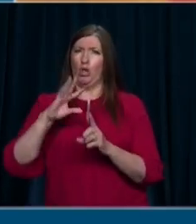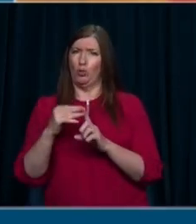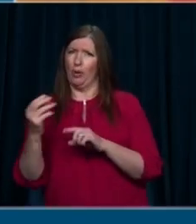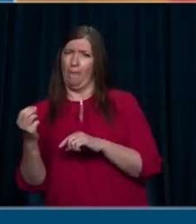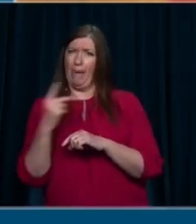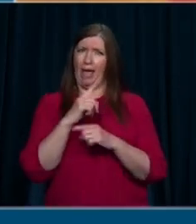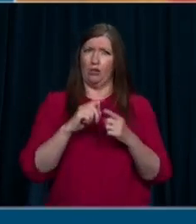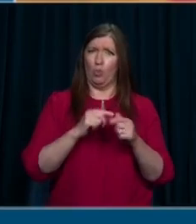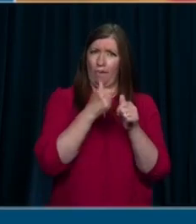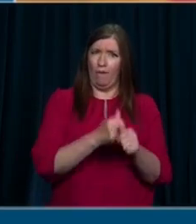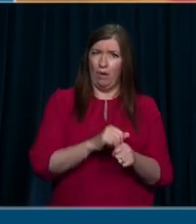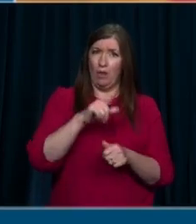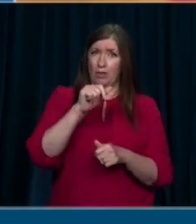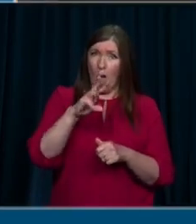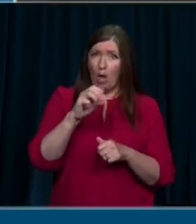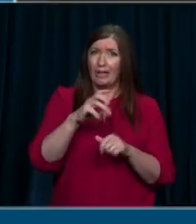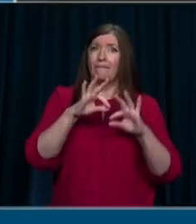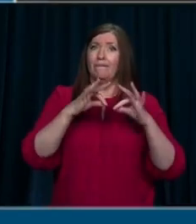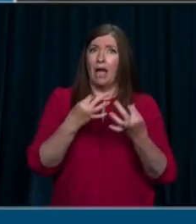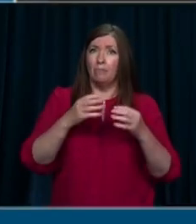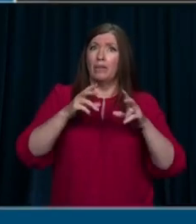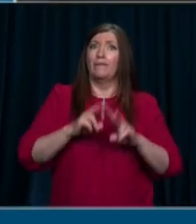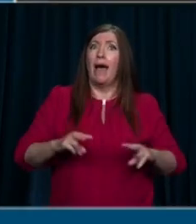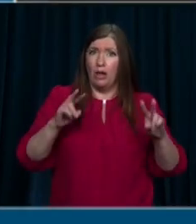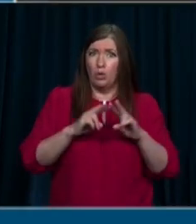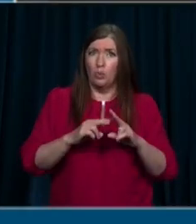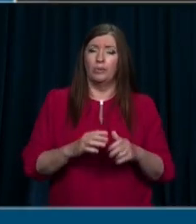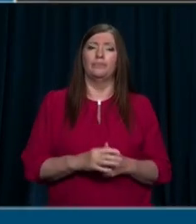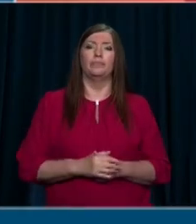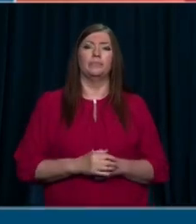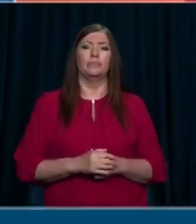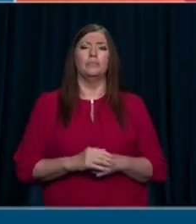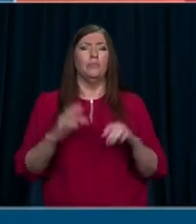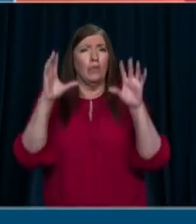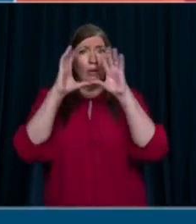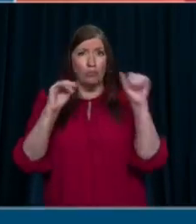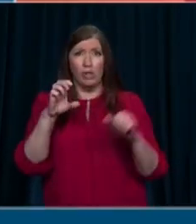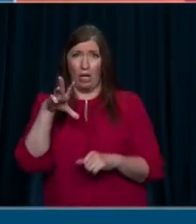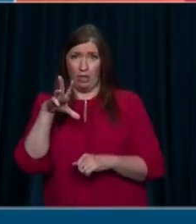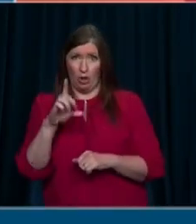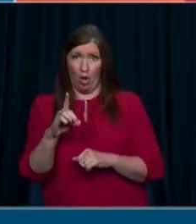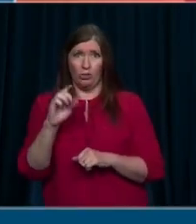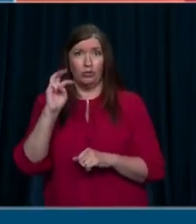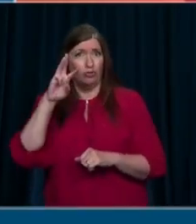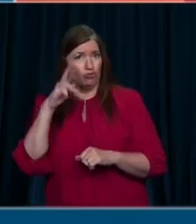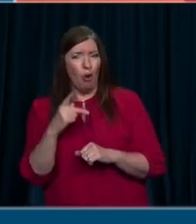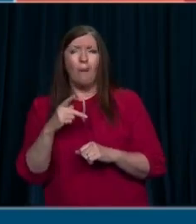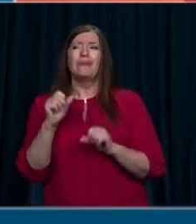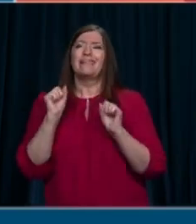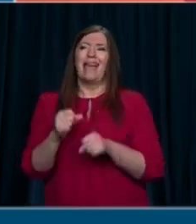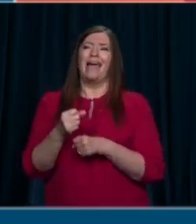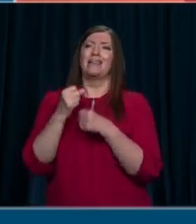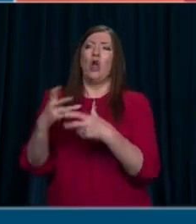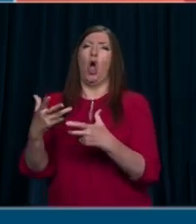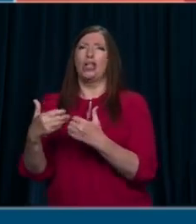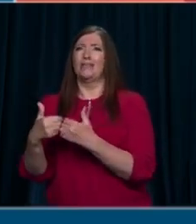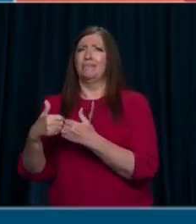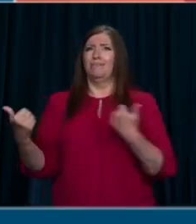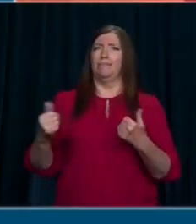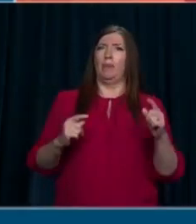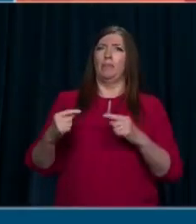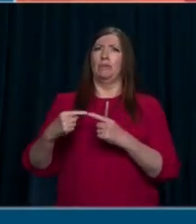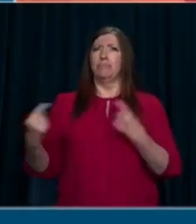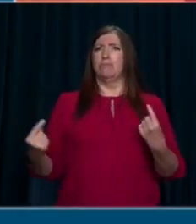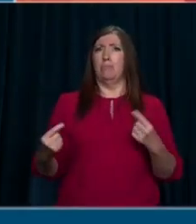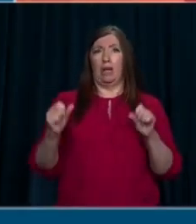one of laws and family values. President Donald Trump can be a polarizing figure. I think we can all agree.